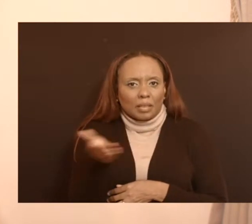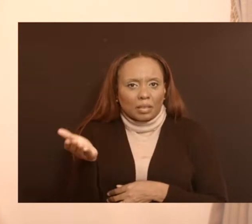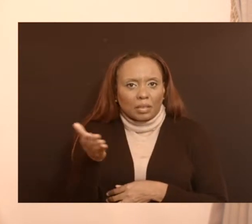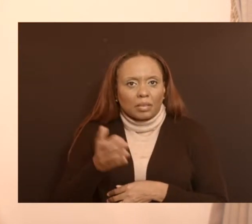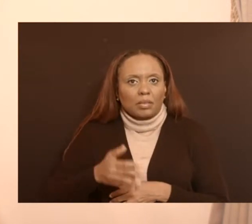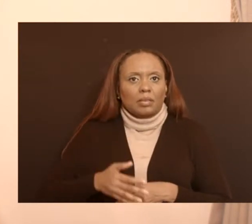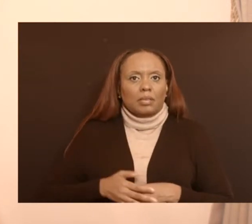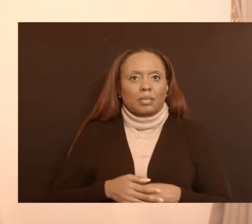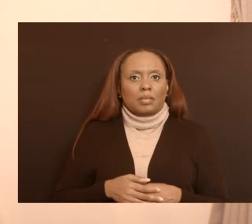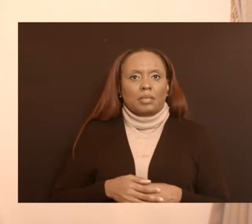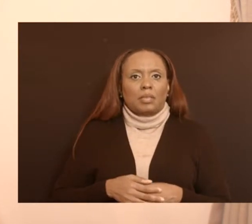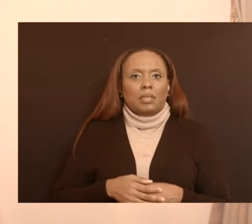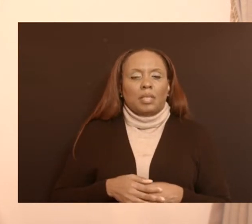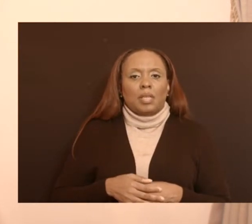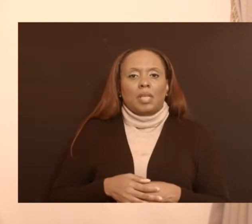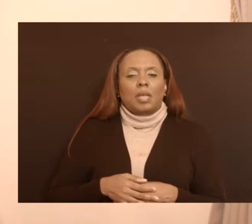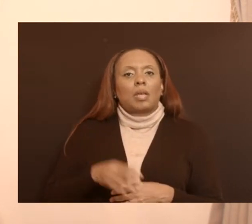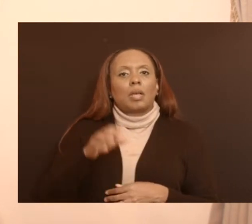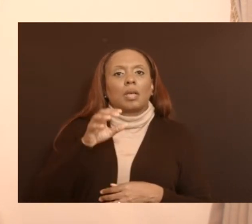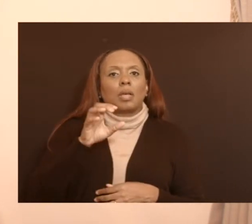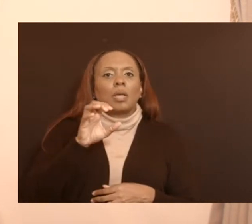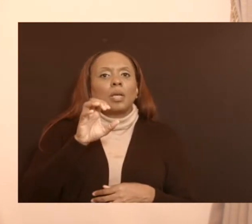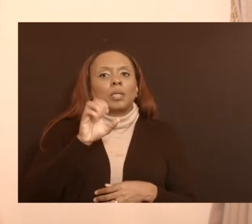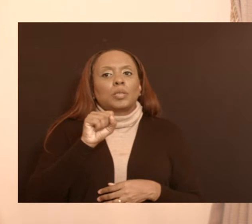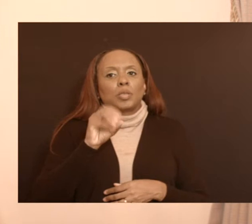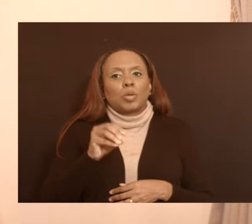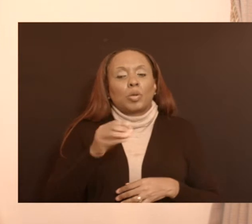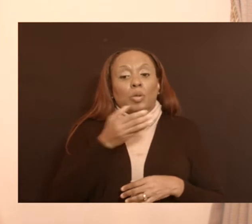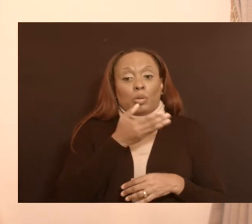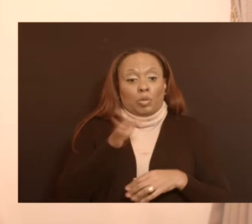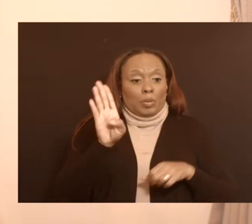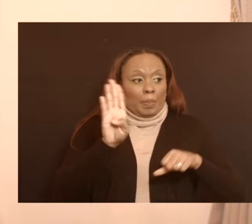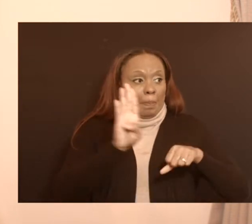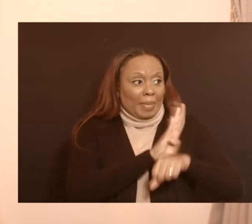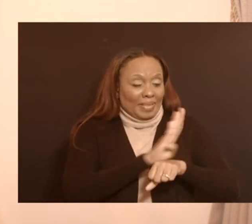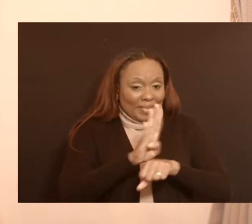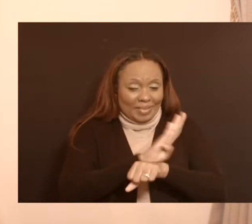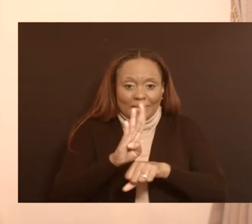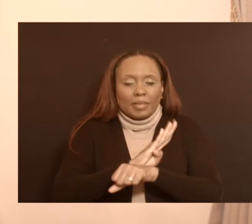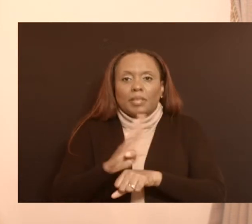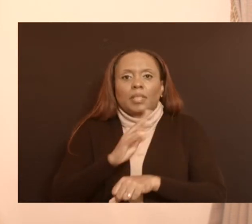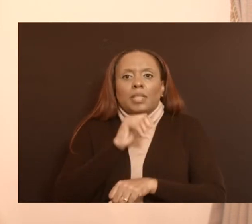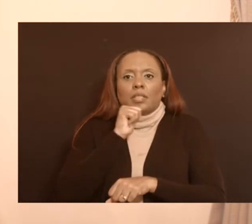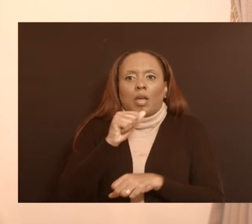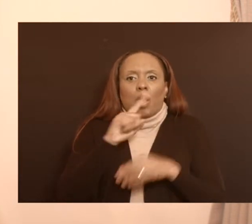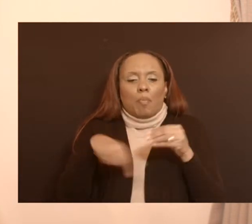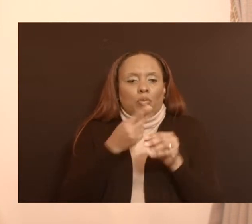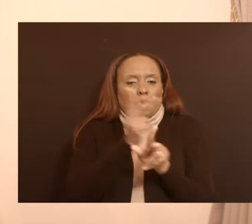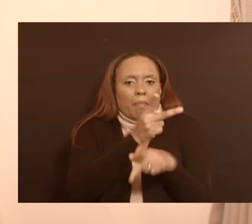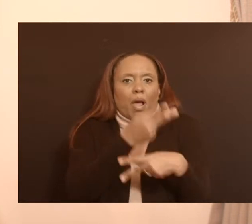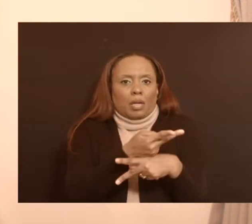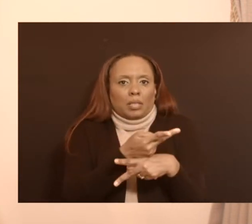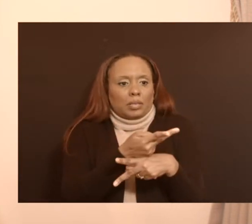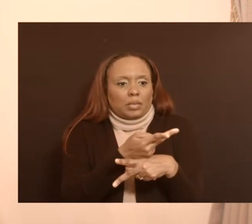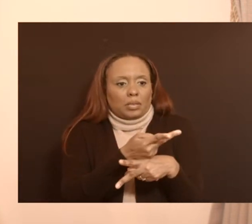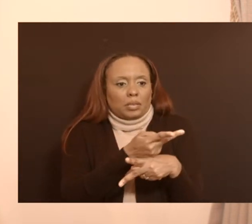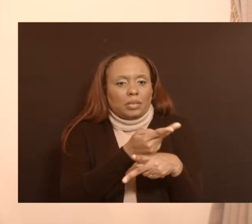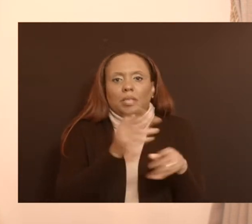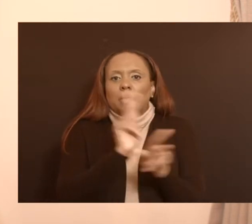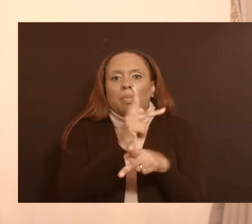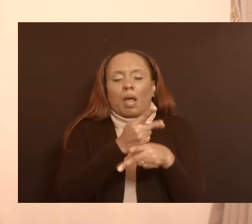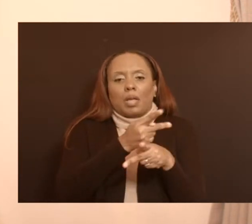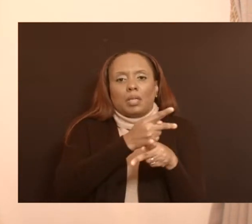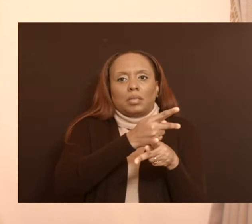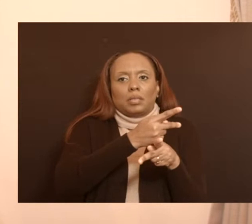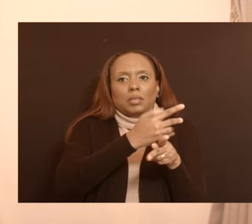fruits of their manufacturing, so to speak. It is mostly person-to-person spread. So we are looking at persons that